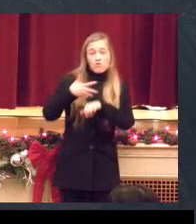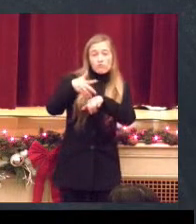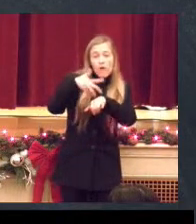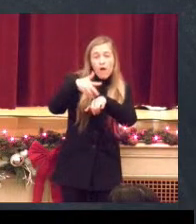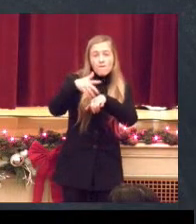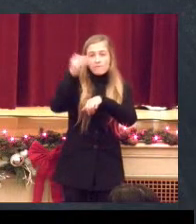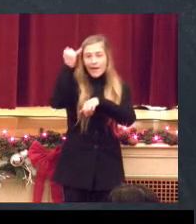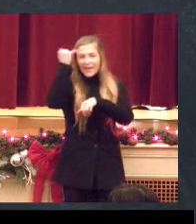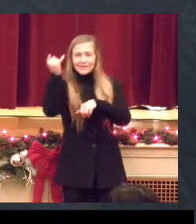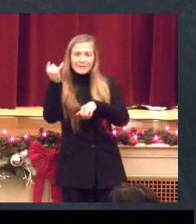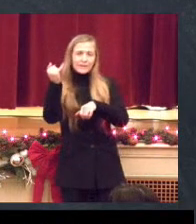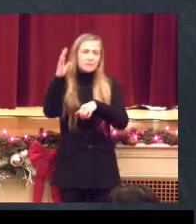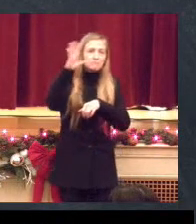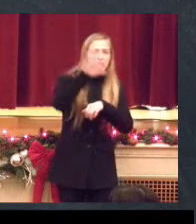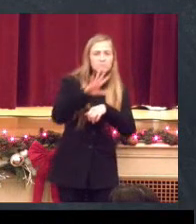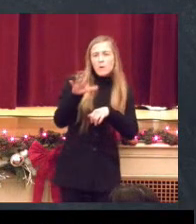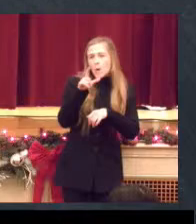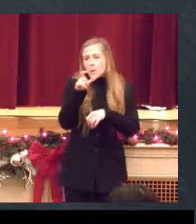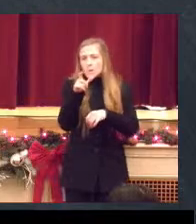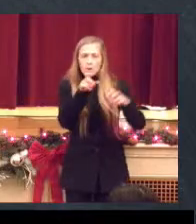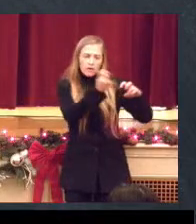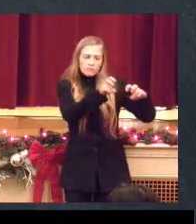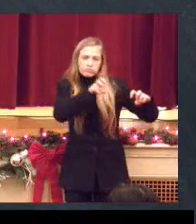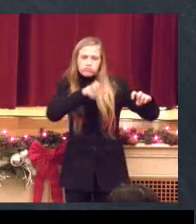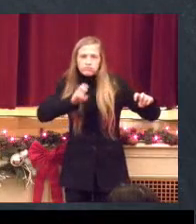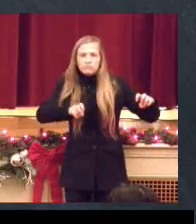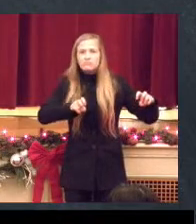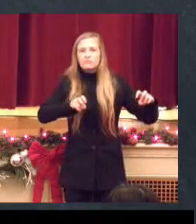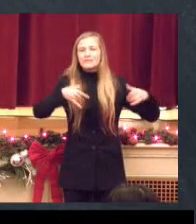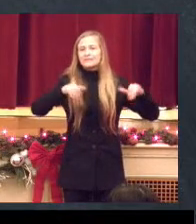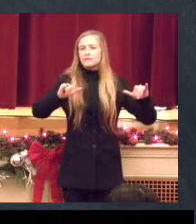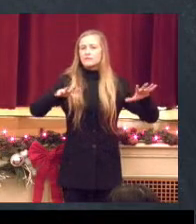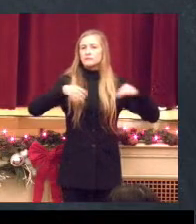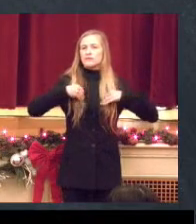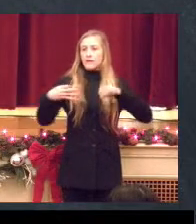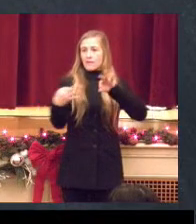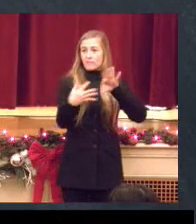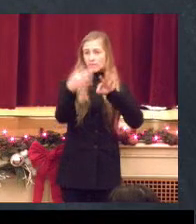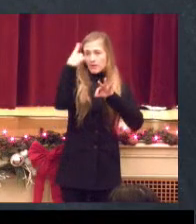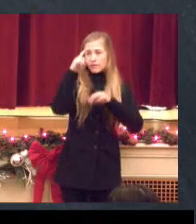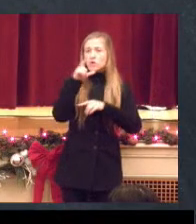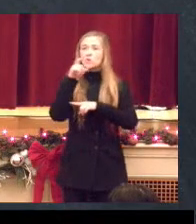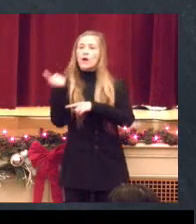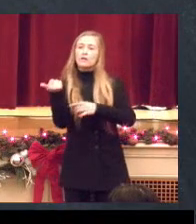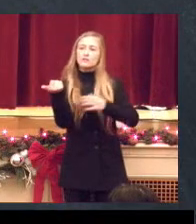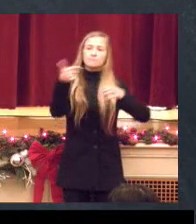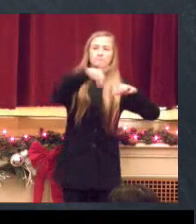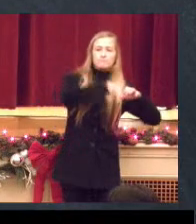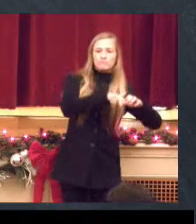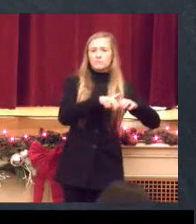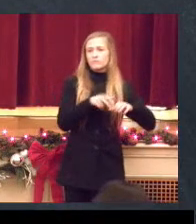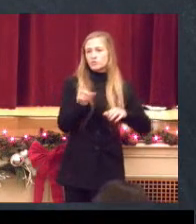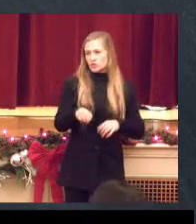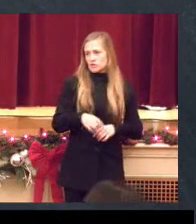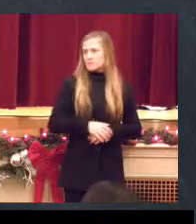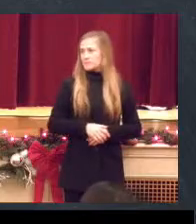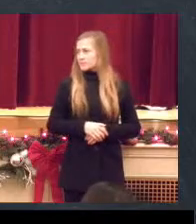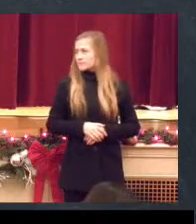of who would be on the board, we're still taking feedback on who else should be included. I'm going to turn it over to John for some feedback as well.